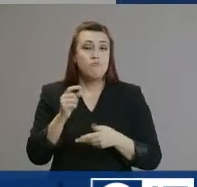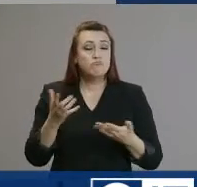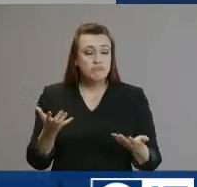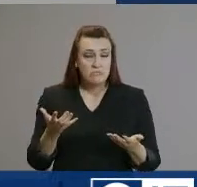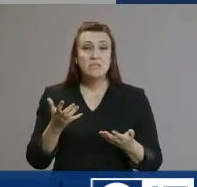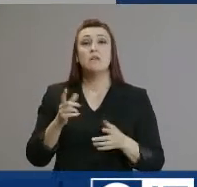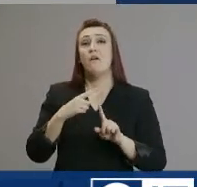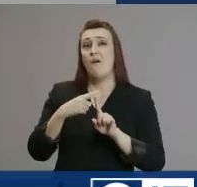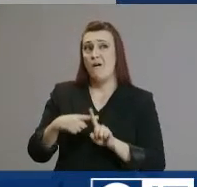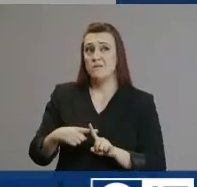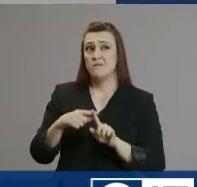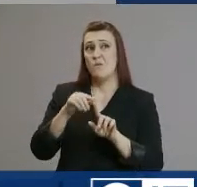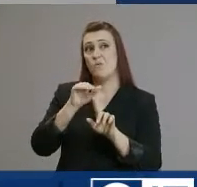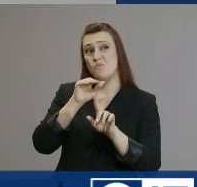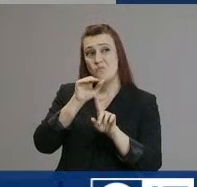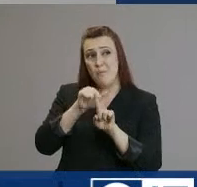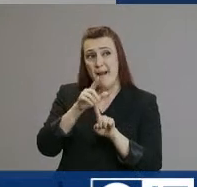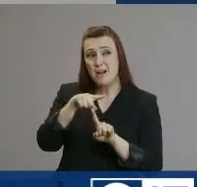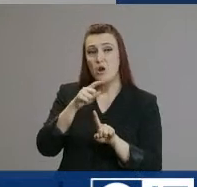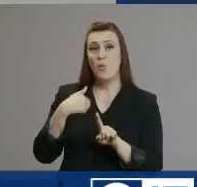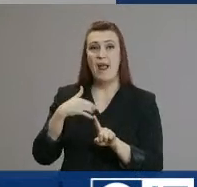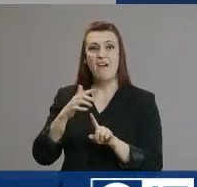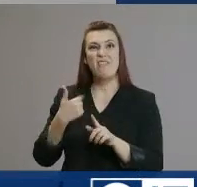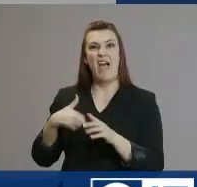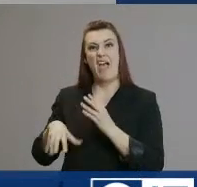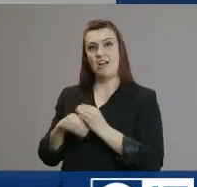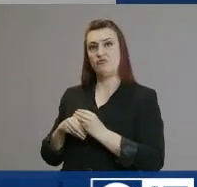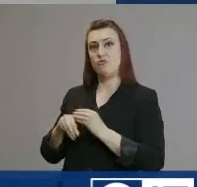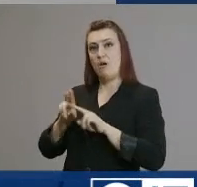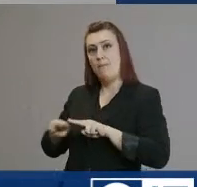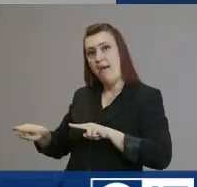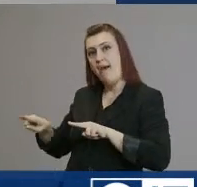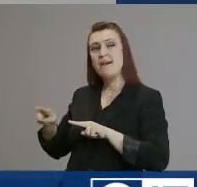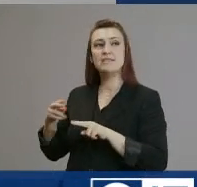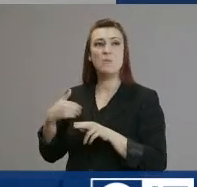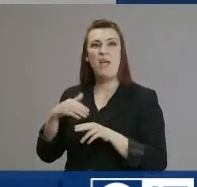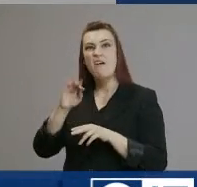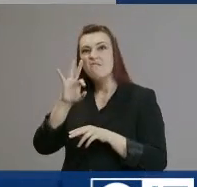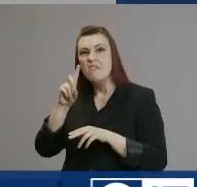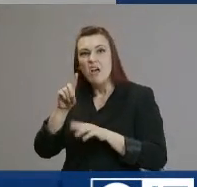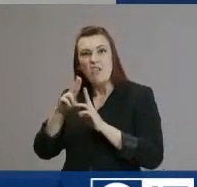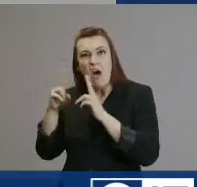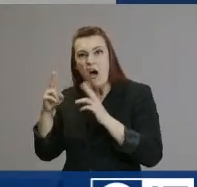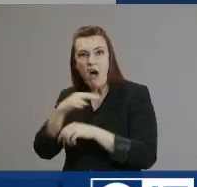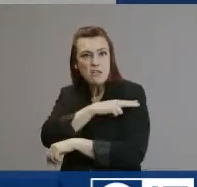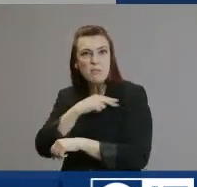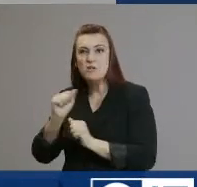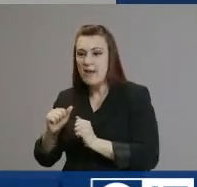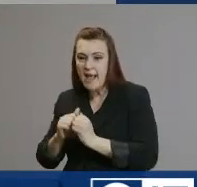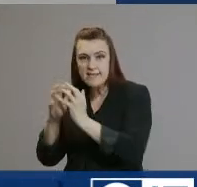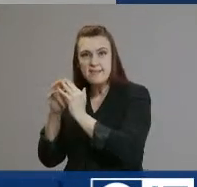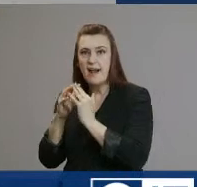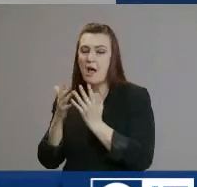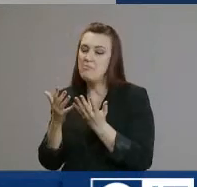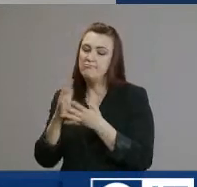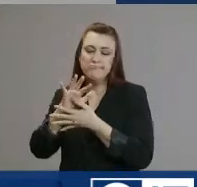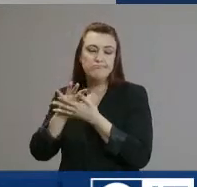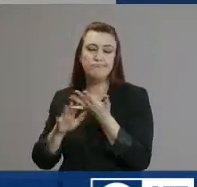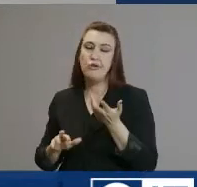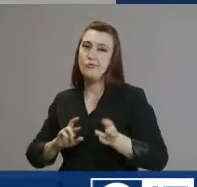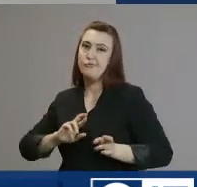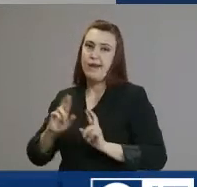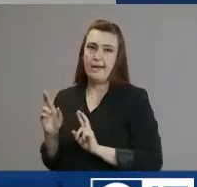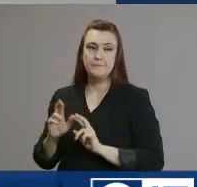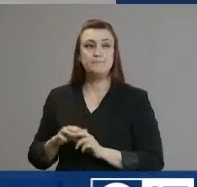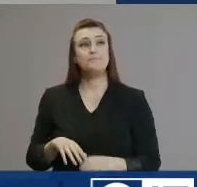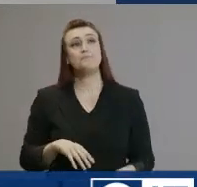field hospitals. Anything to add, Doctor? No, that was real quick then, contact tracing. What are the state's efforts on contact tracing? We've heard from Maricopa County.